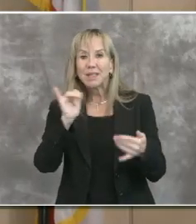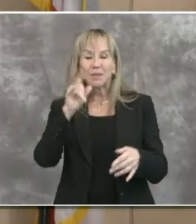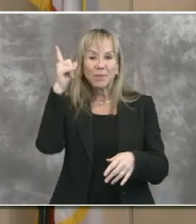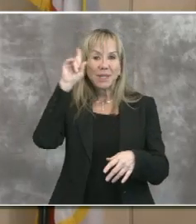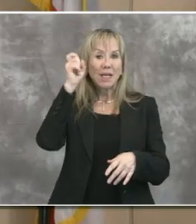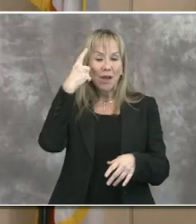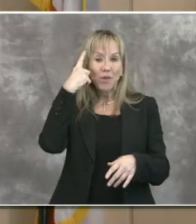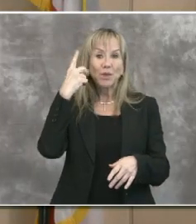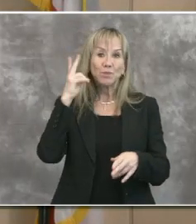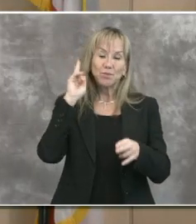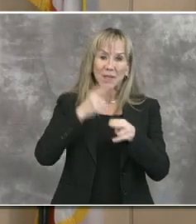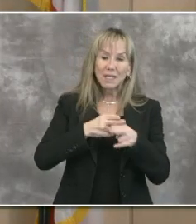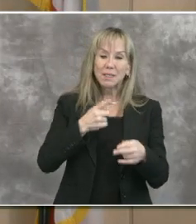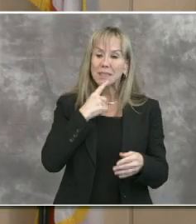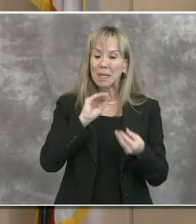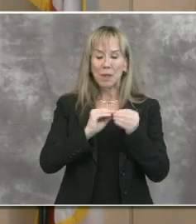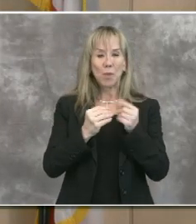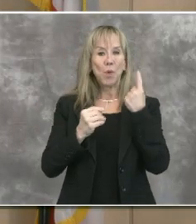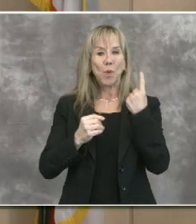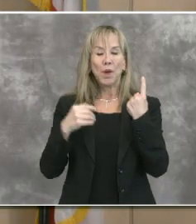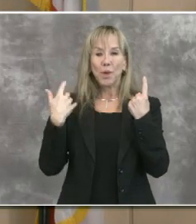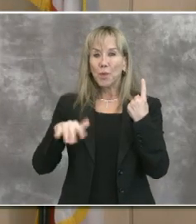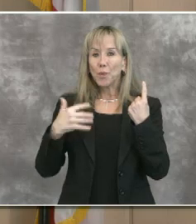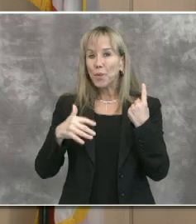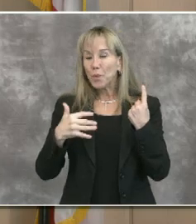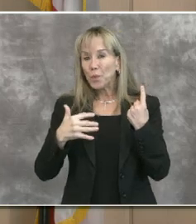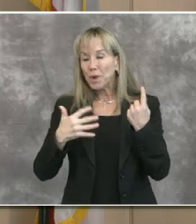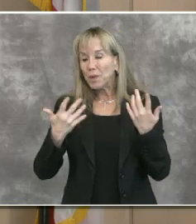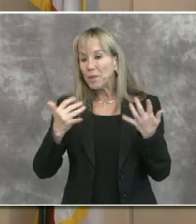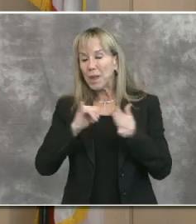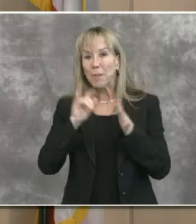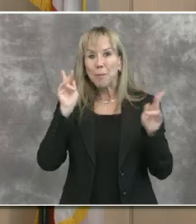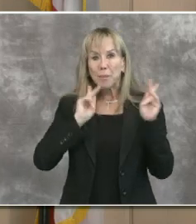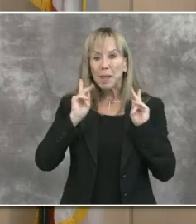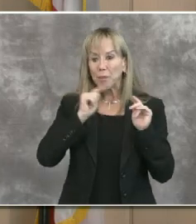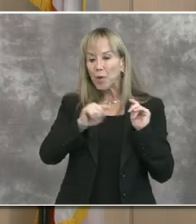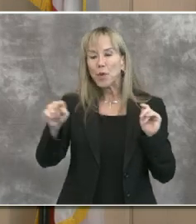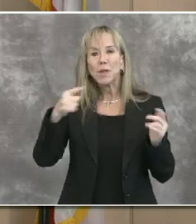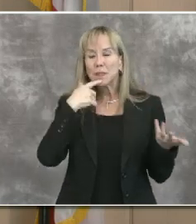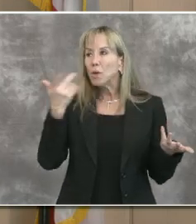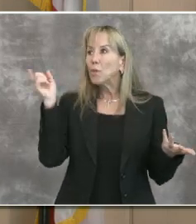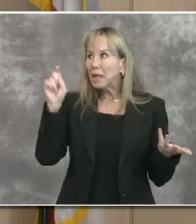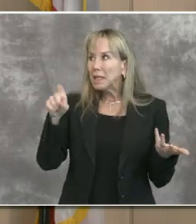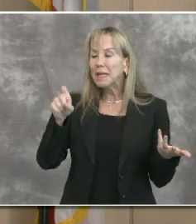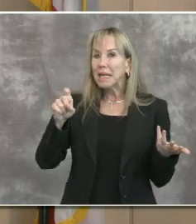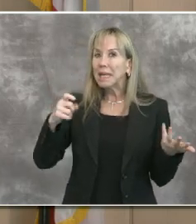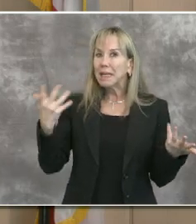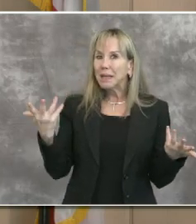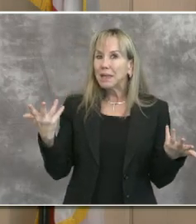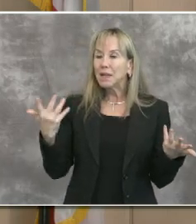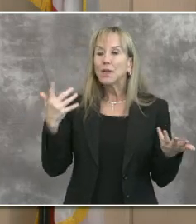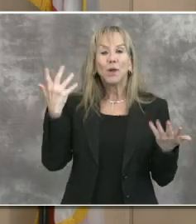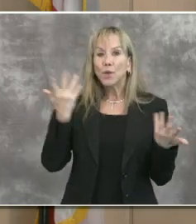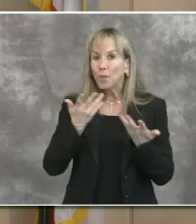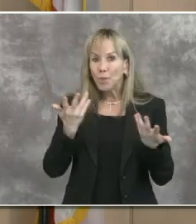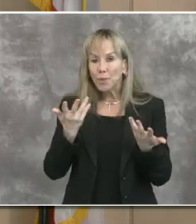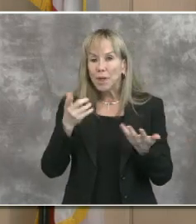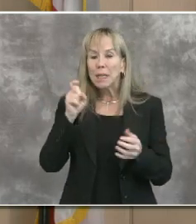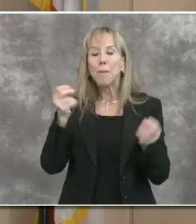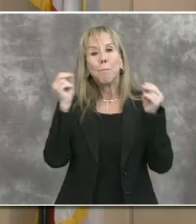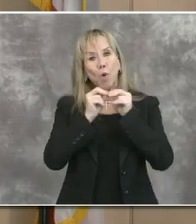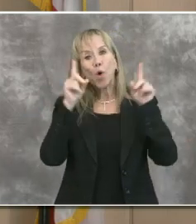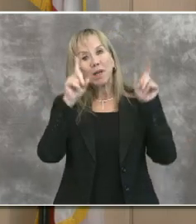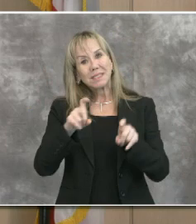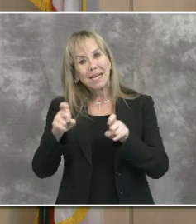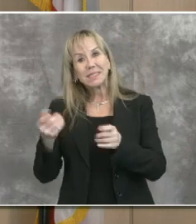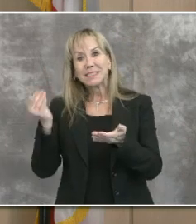the kind of number one factor people mention that we need to come out of lockdown is more